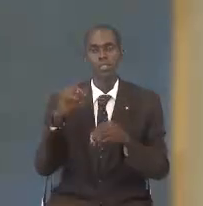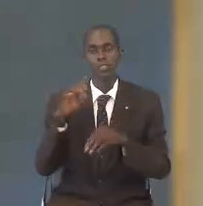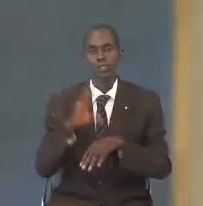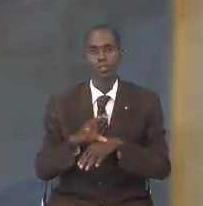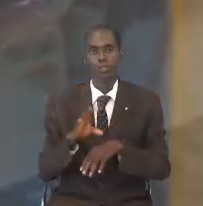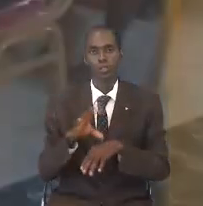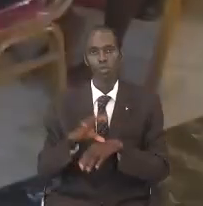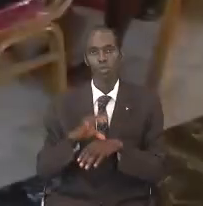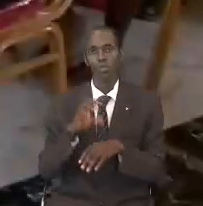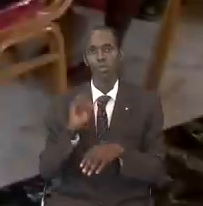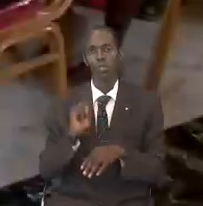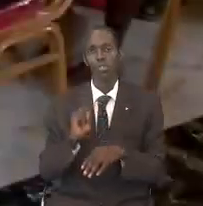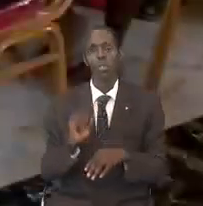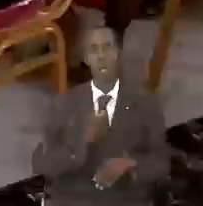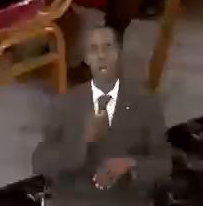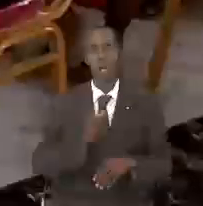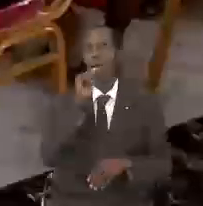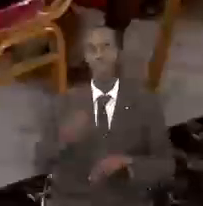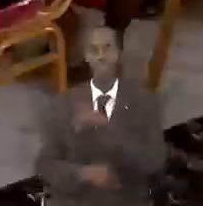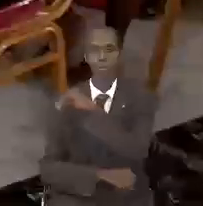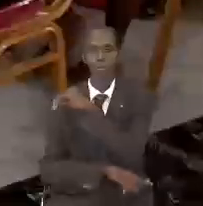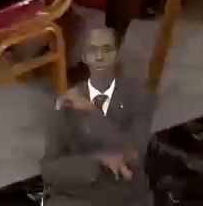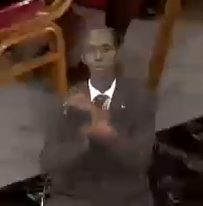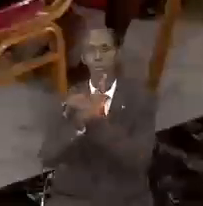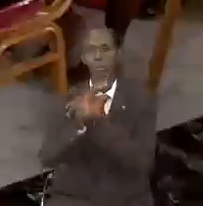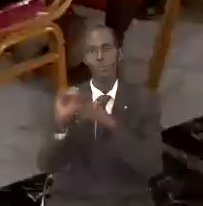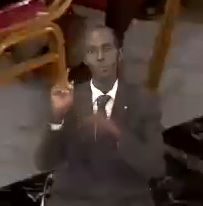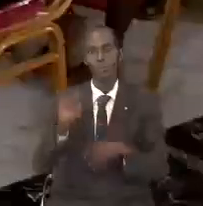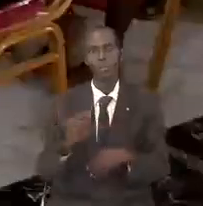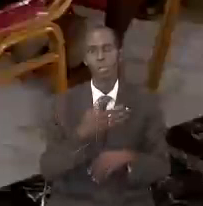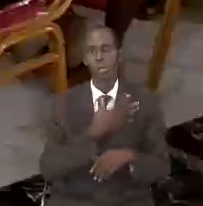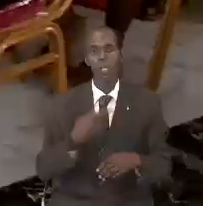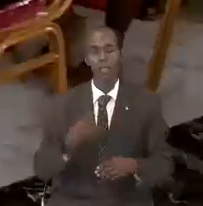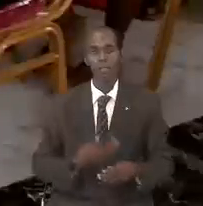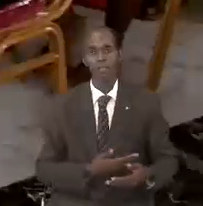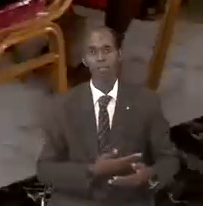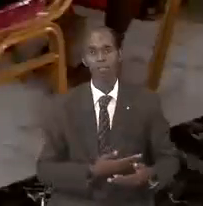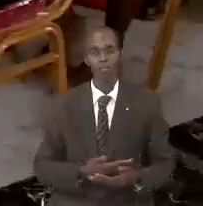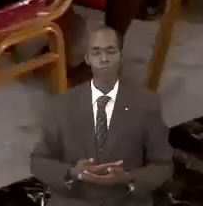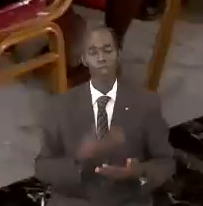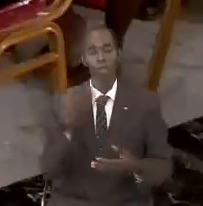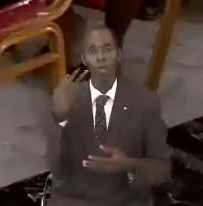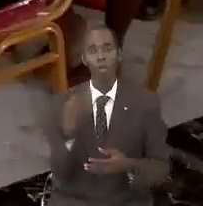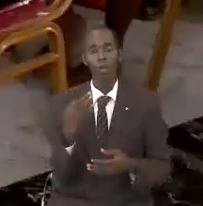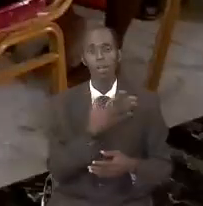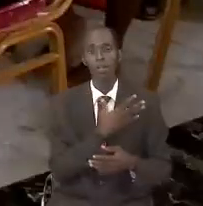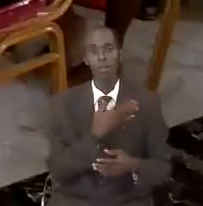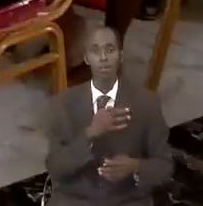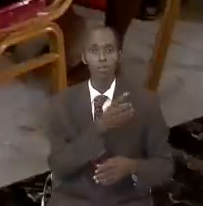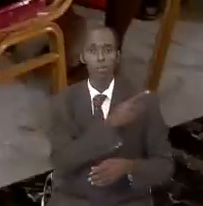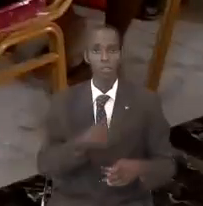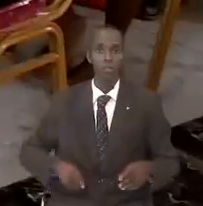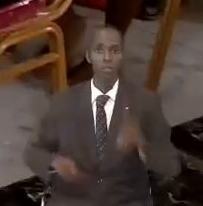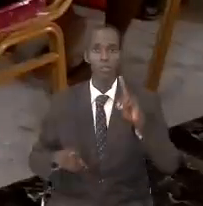root and the offspring of David, and the bright and the morning star. Verse